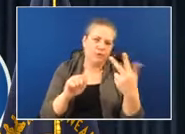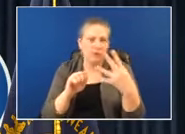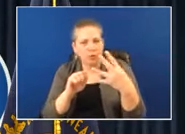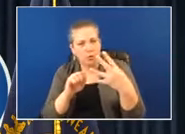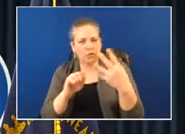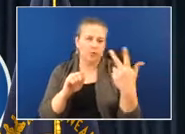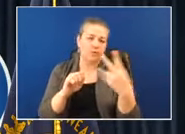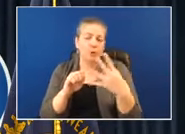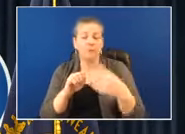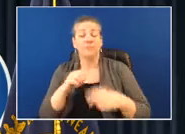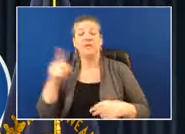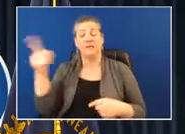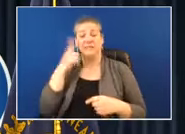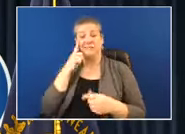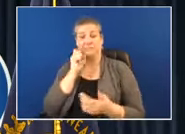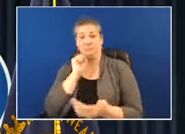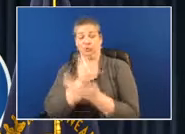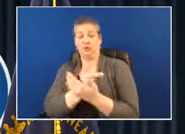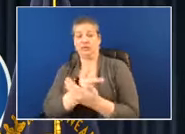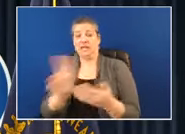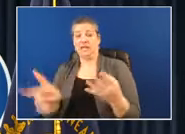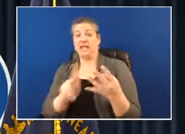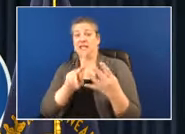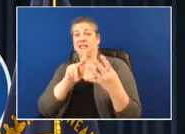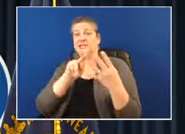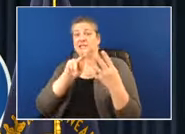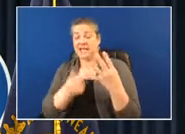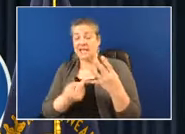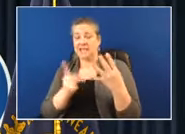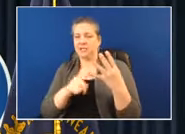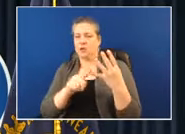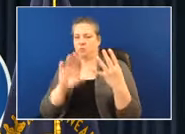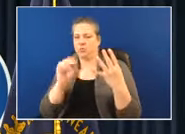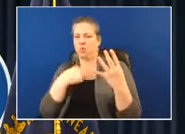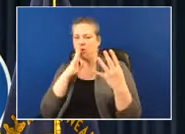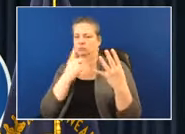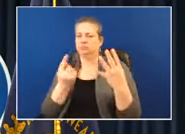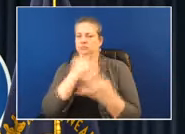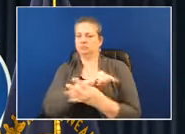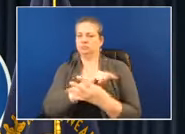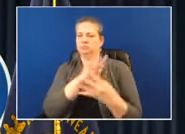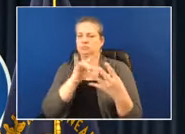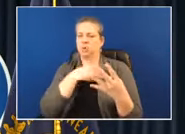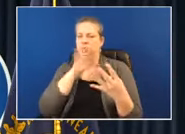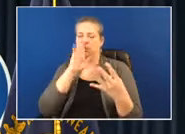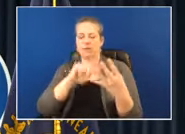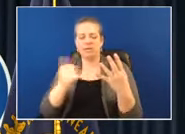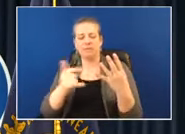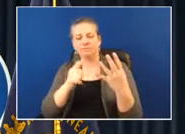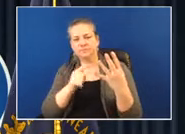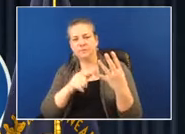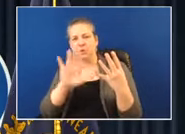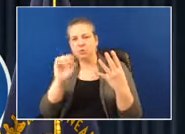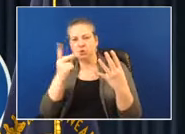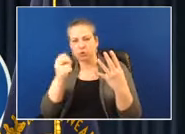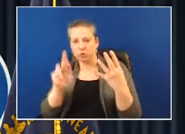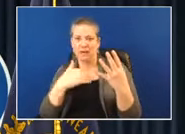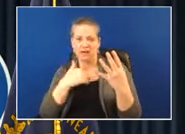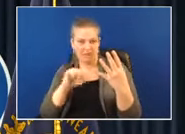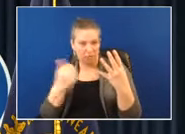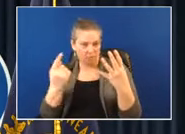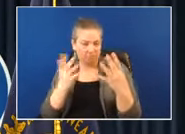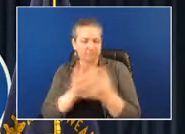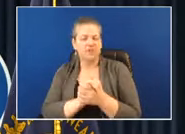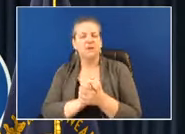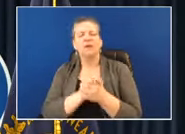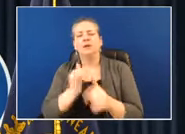approved a second booster, and I'm going to come back to that in a second. I want to keep urging people, please support folks who mask up.